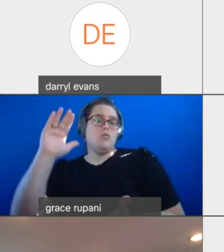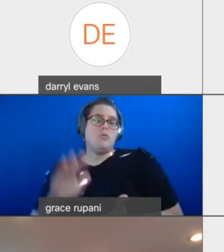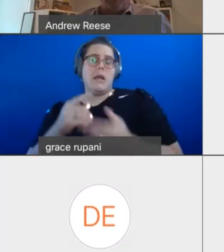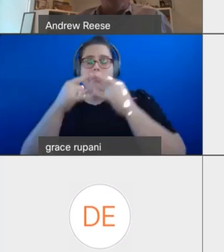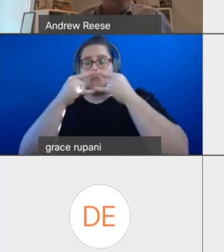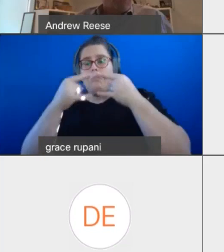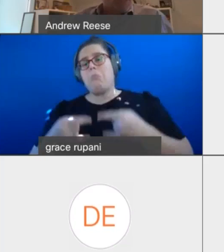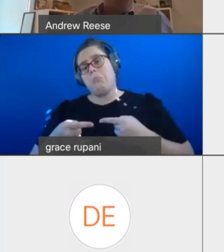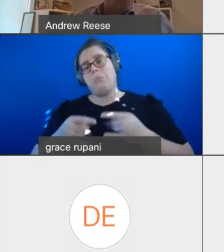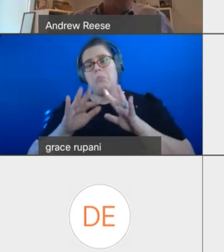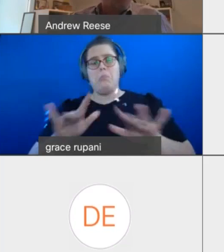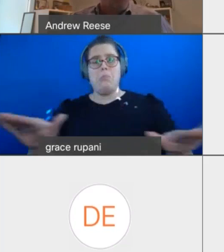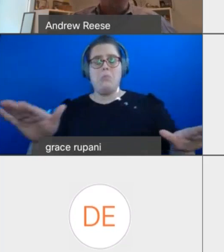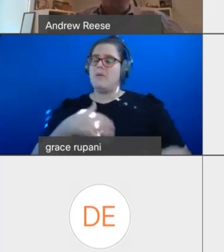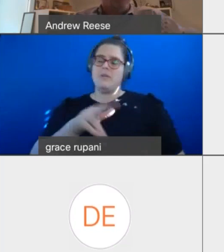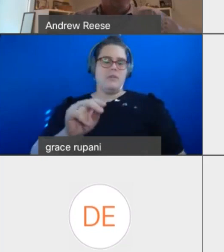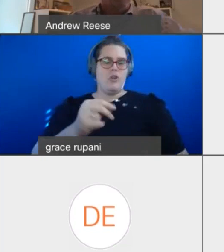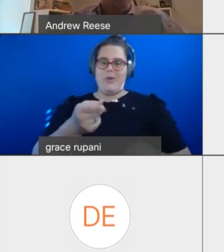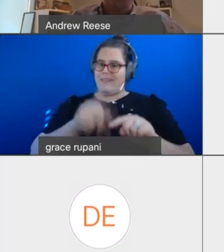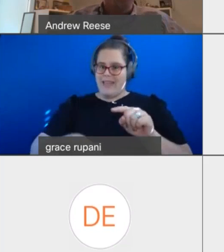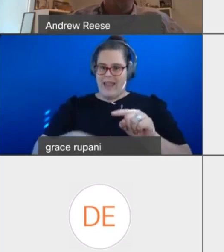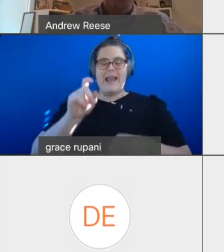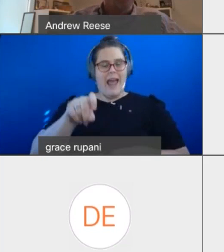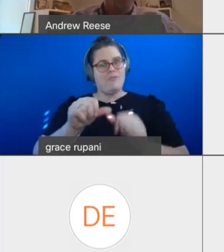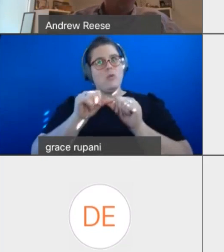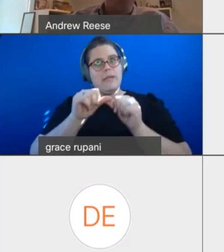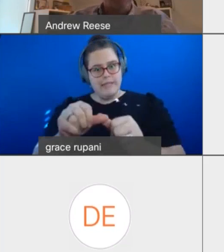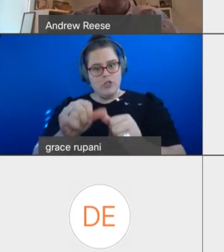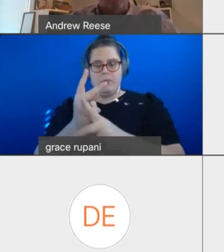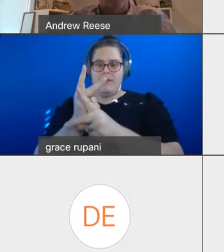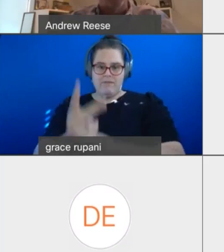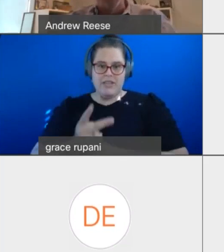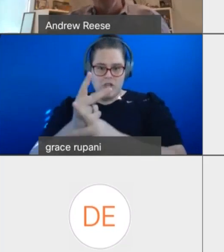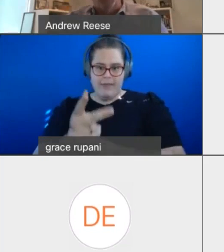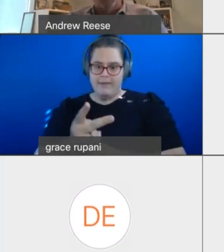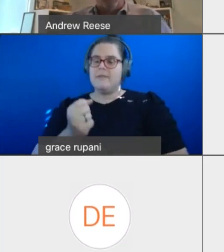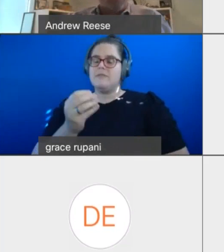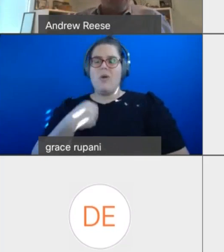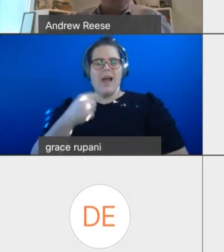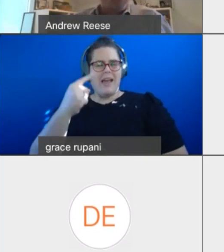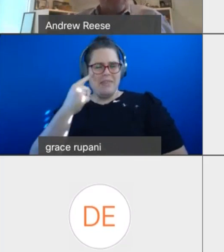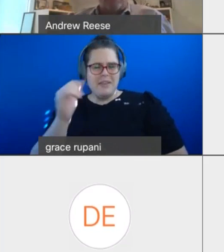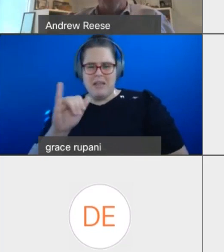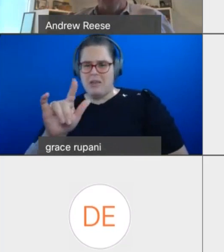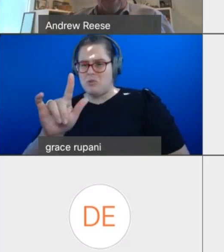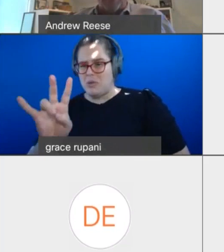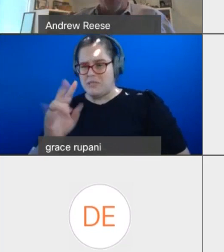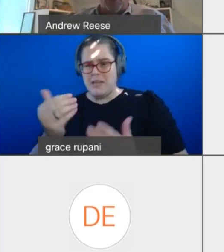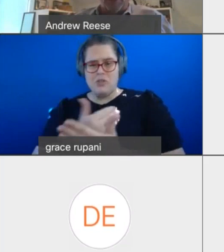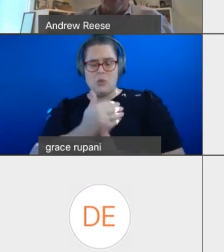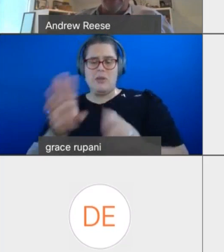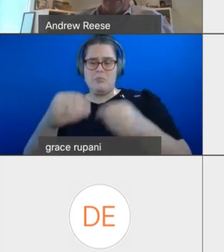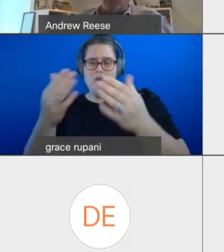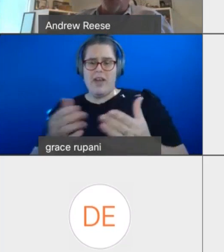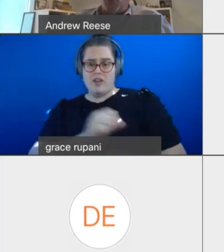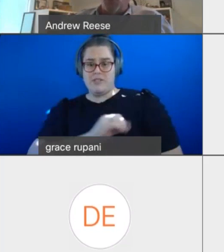be vigilant. With this, I thought it was like 27 new provider staff who were added to our